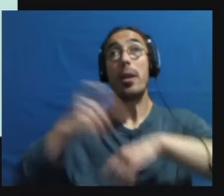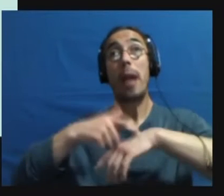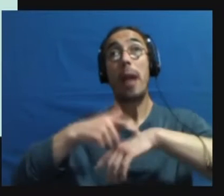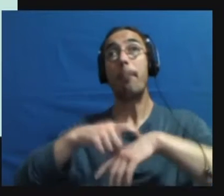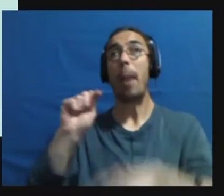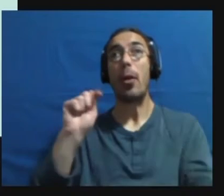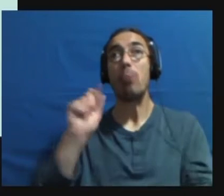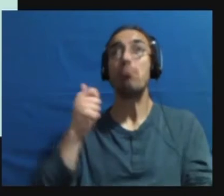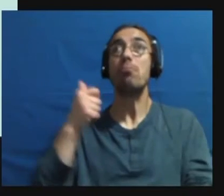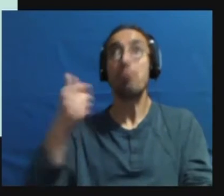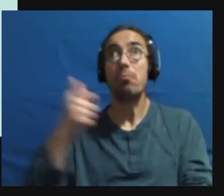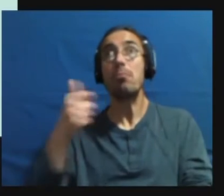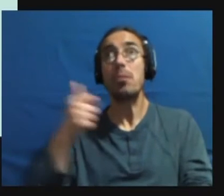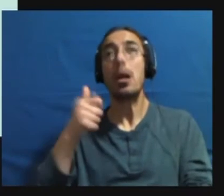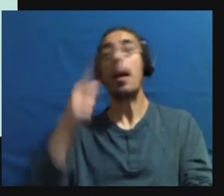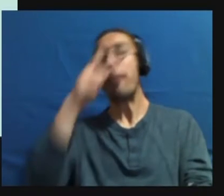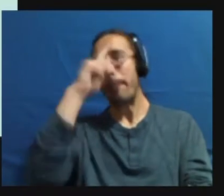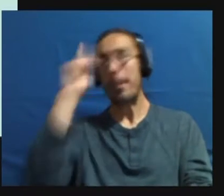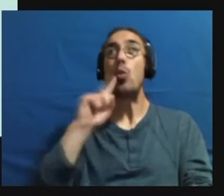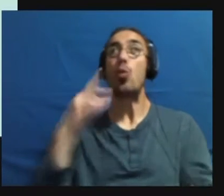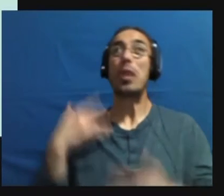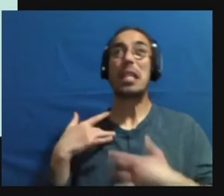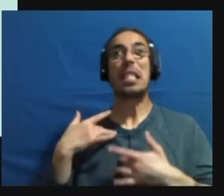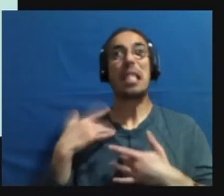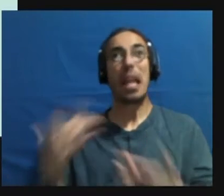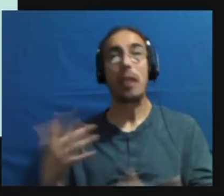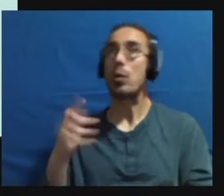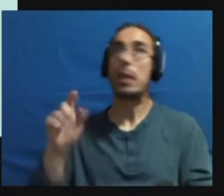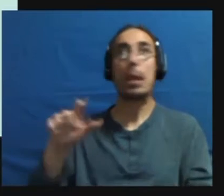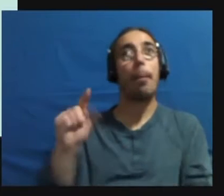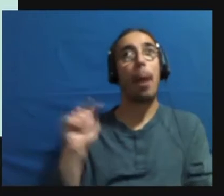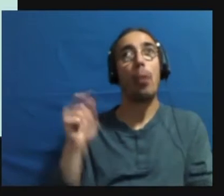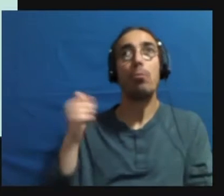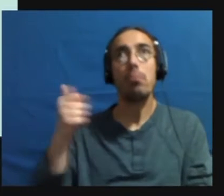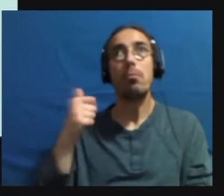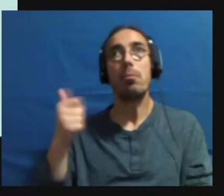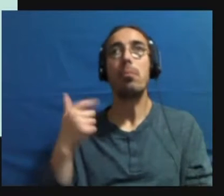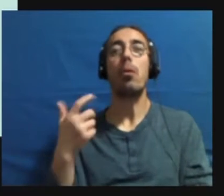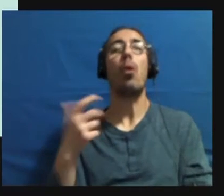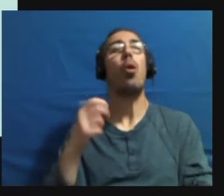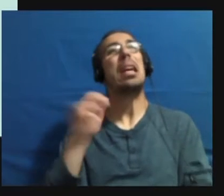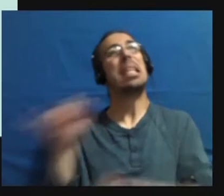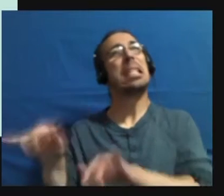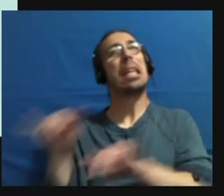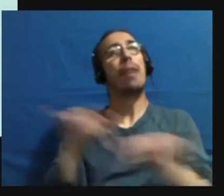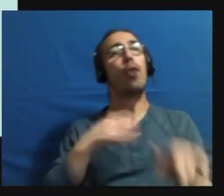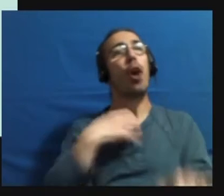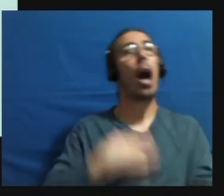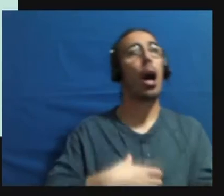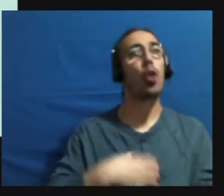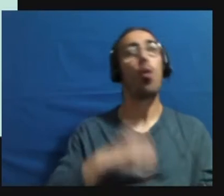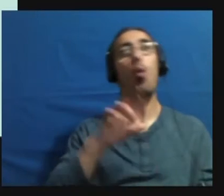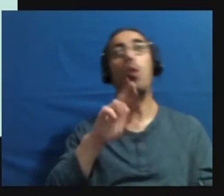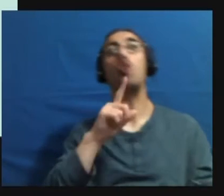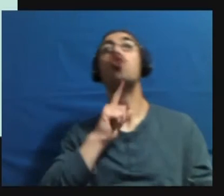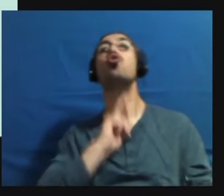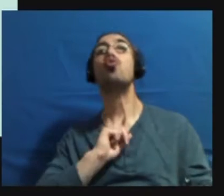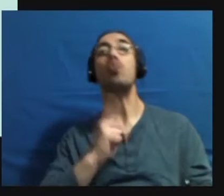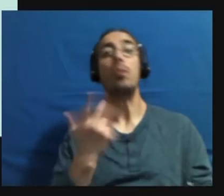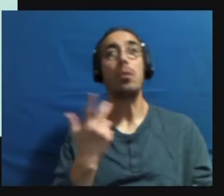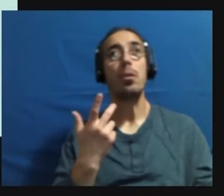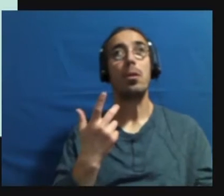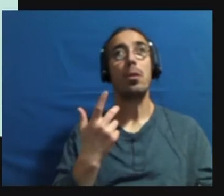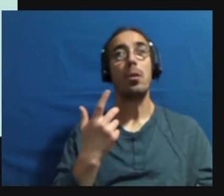very, very sensitive to that need. Same for hunger and thirst. We might not understand